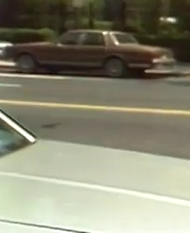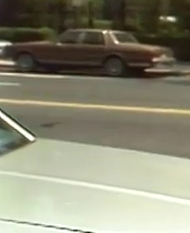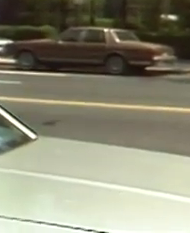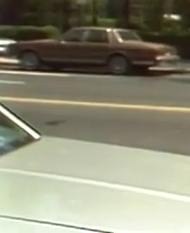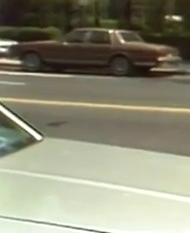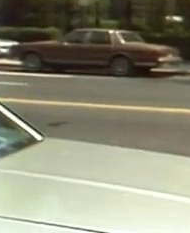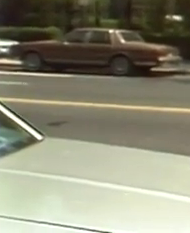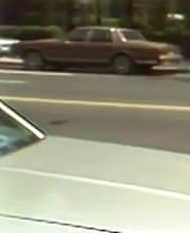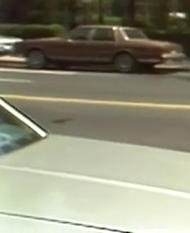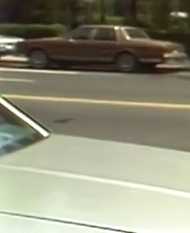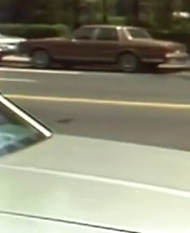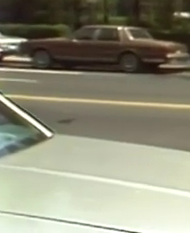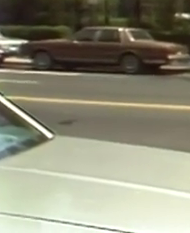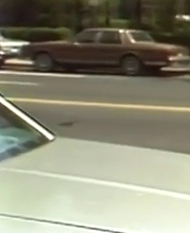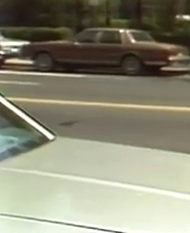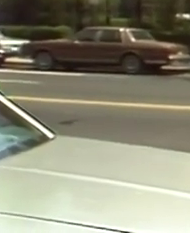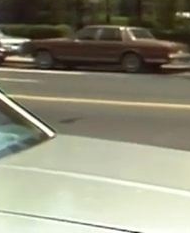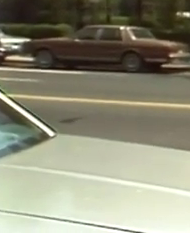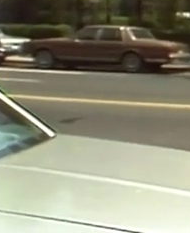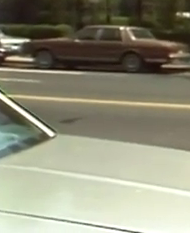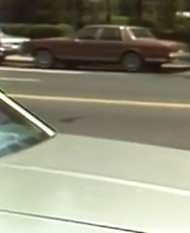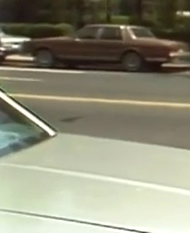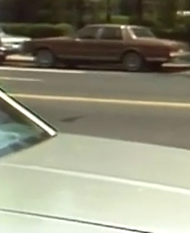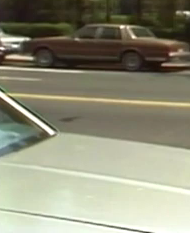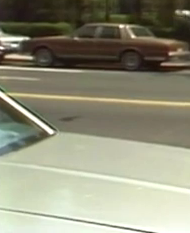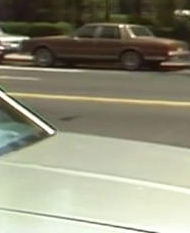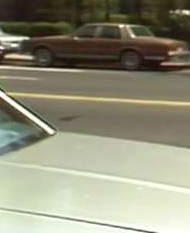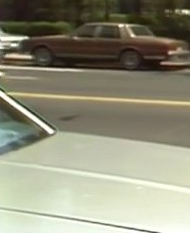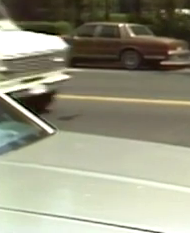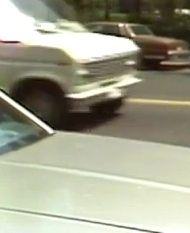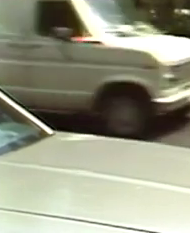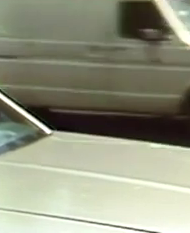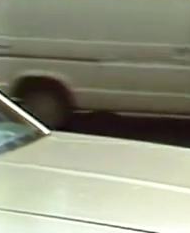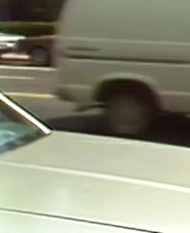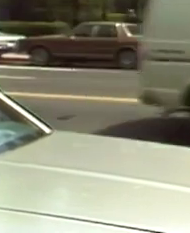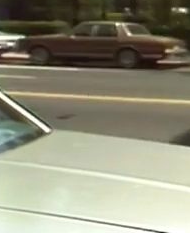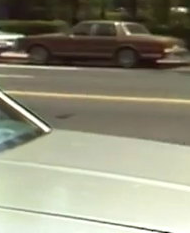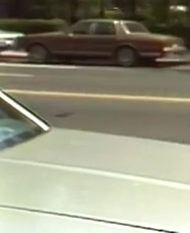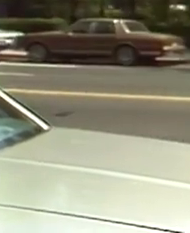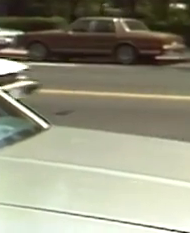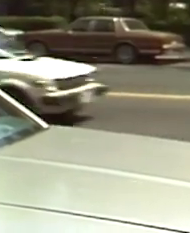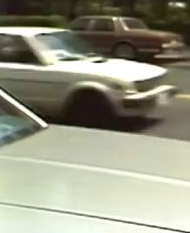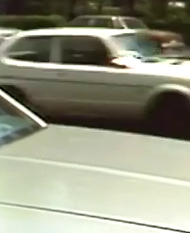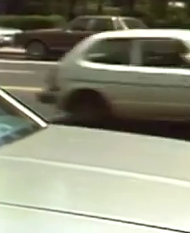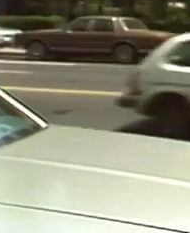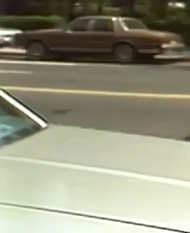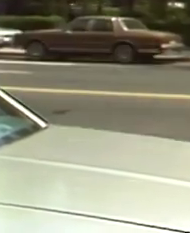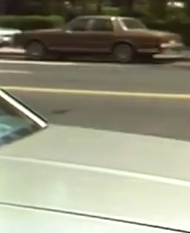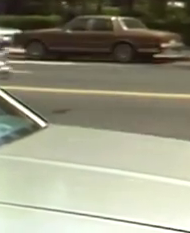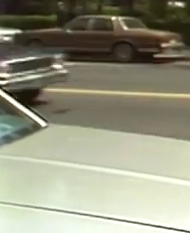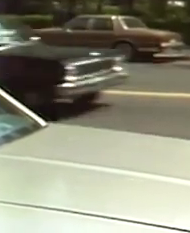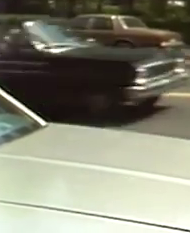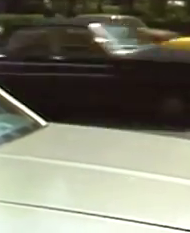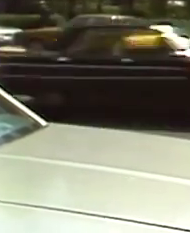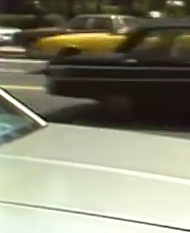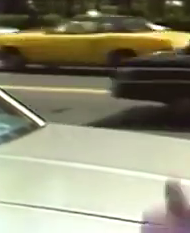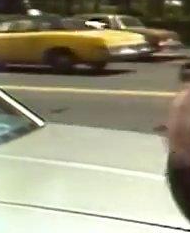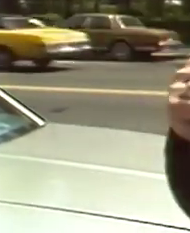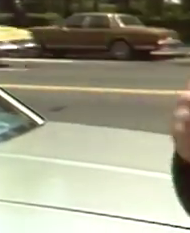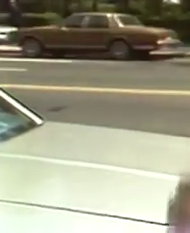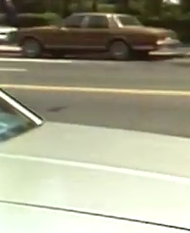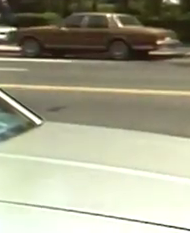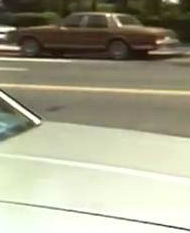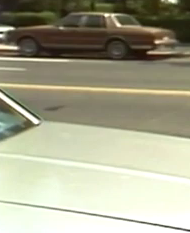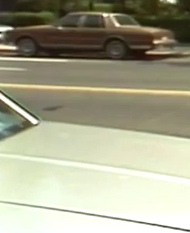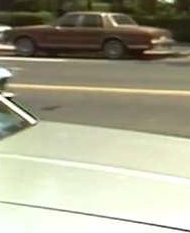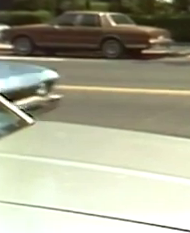D.C. Obviously intended to pick up classified information from the Pentagon and the White House. You'll